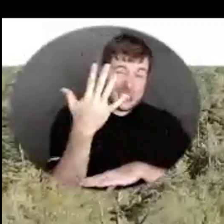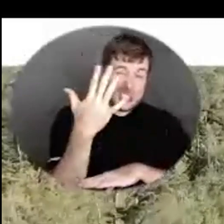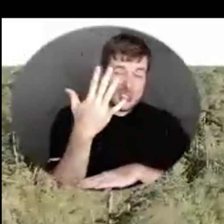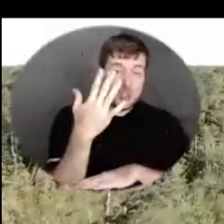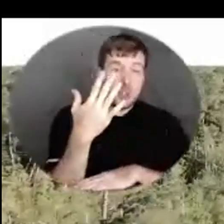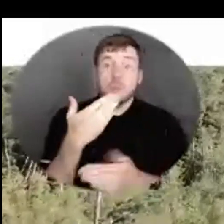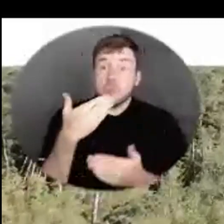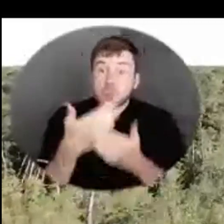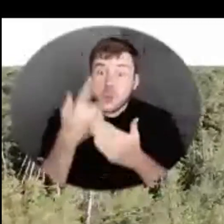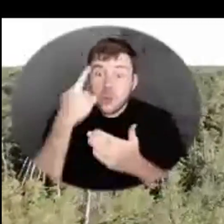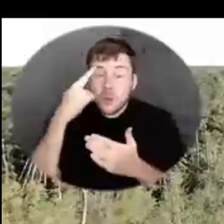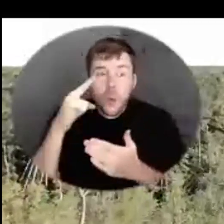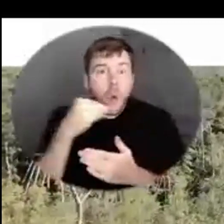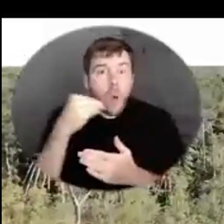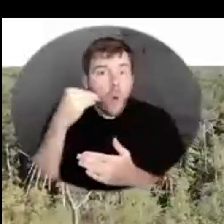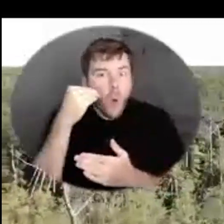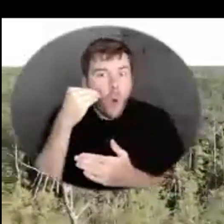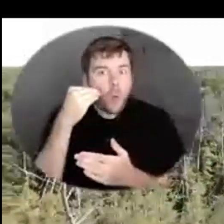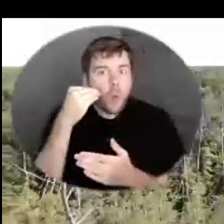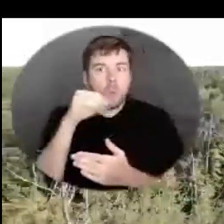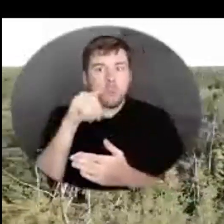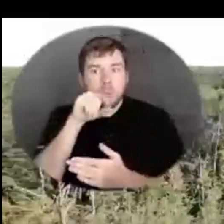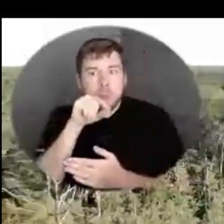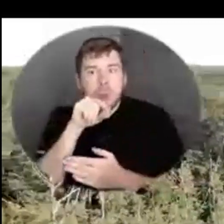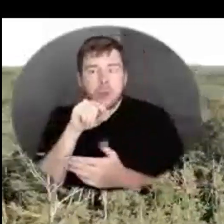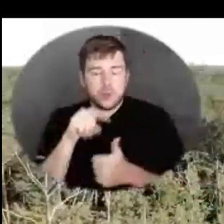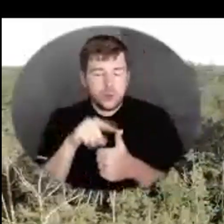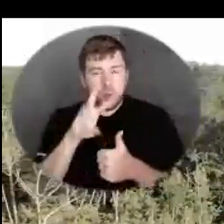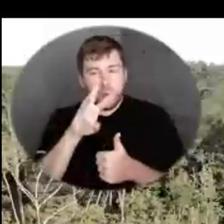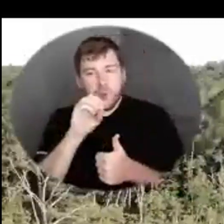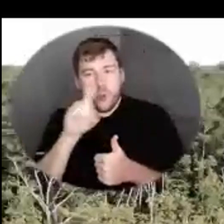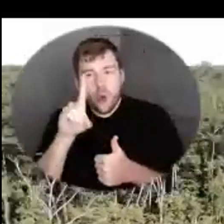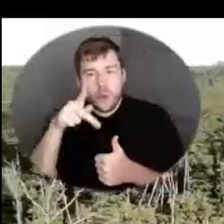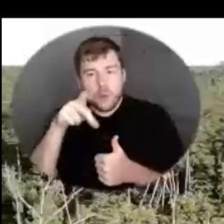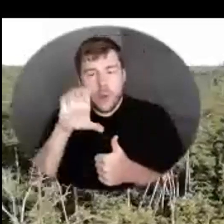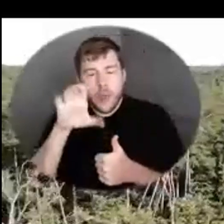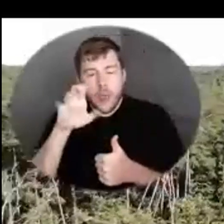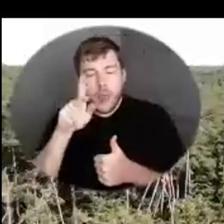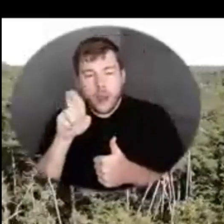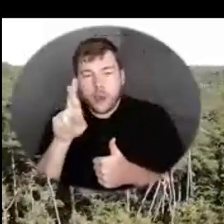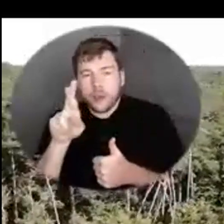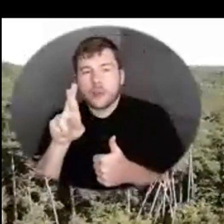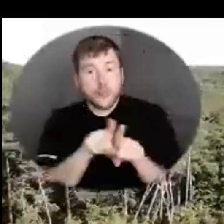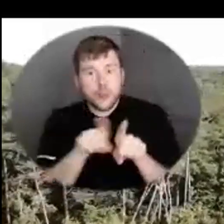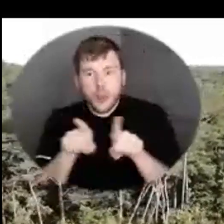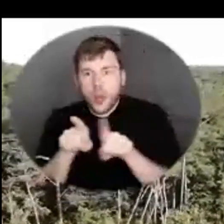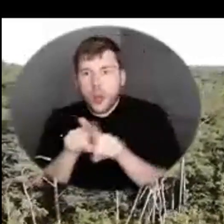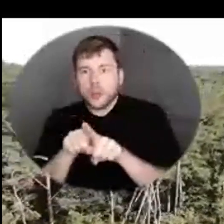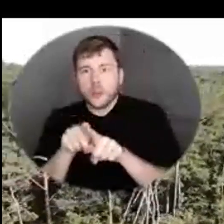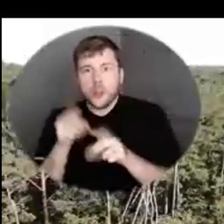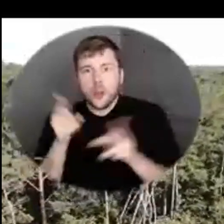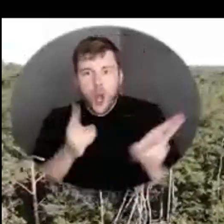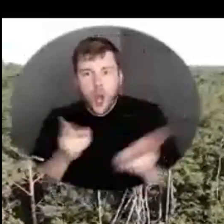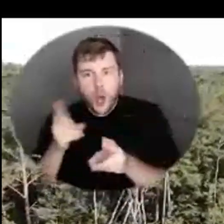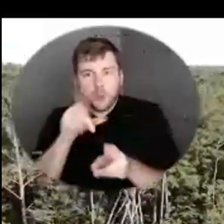dead standing trees you see here, are very good for homes for woodpeckers, nesting sites for birds of prey like bald eagles and osprey and